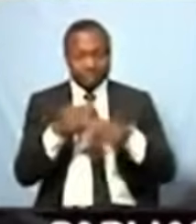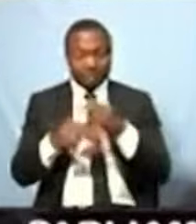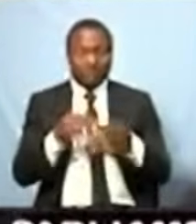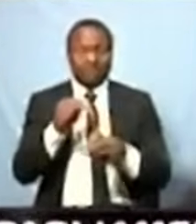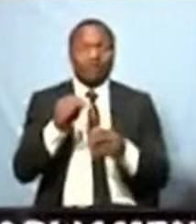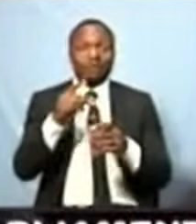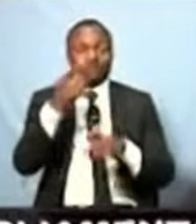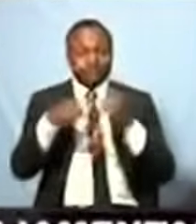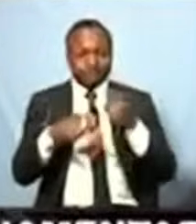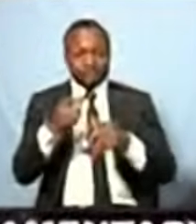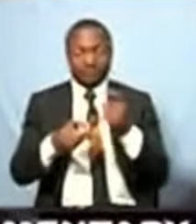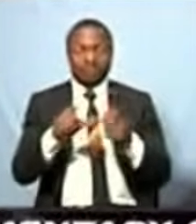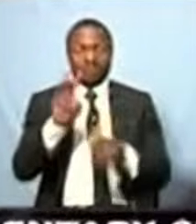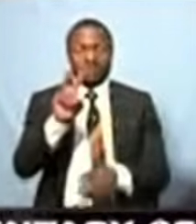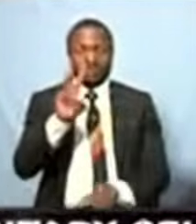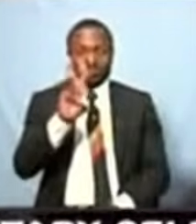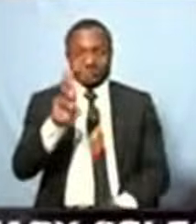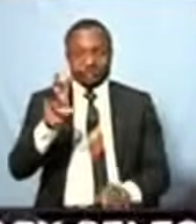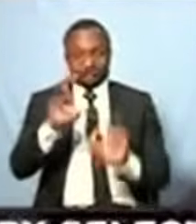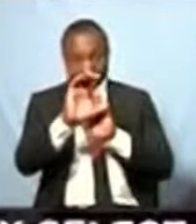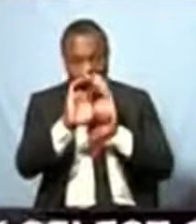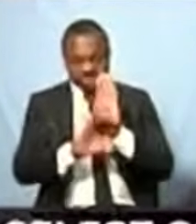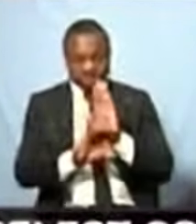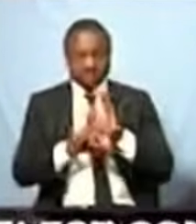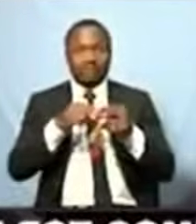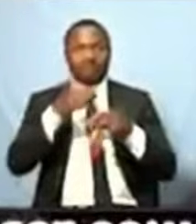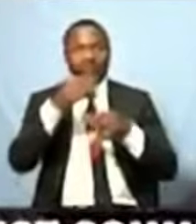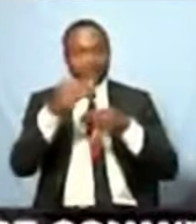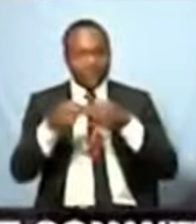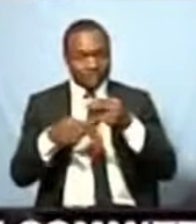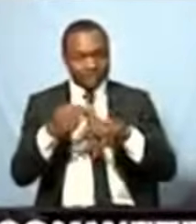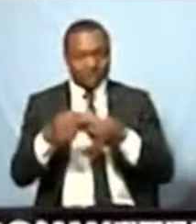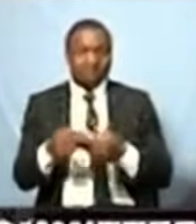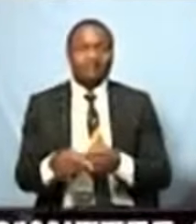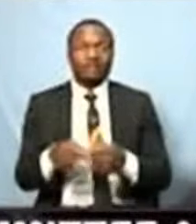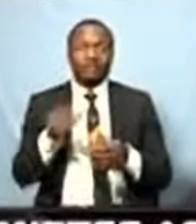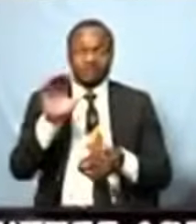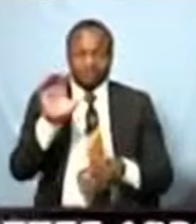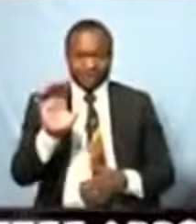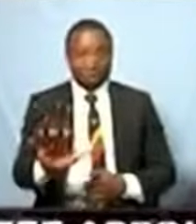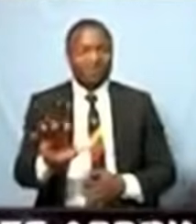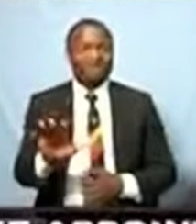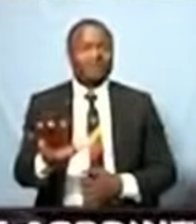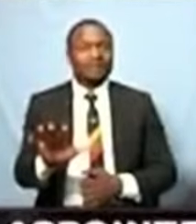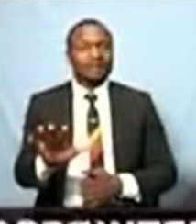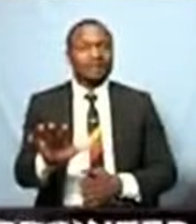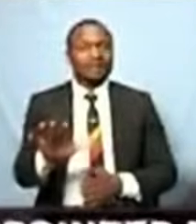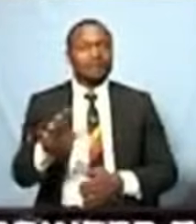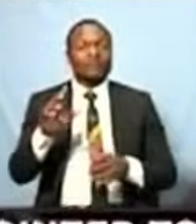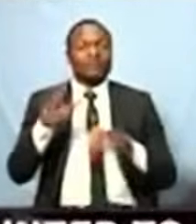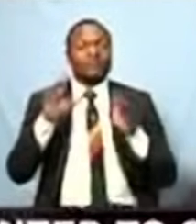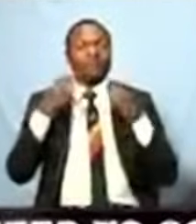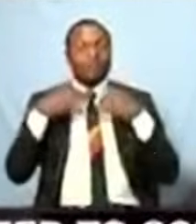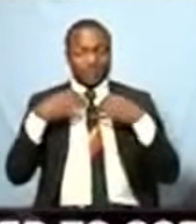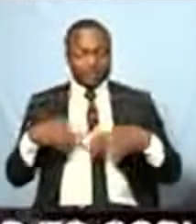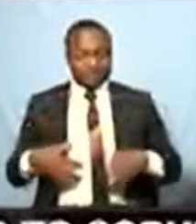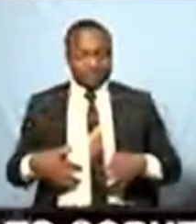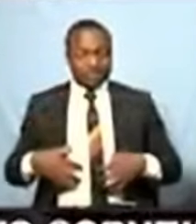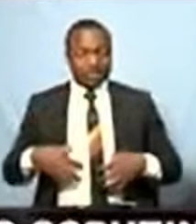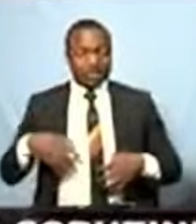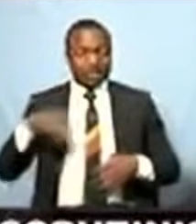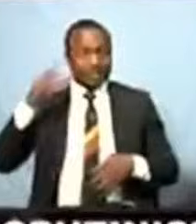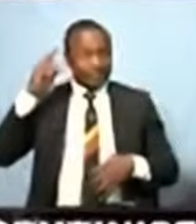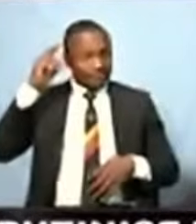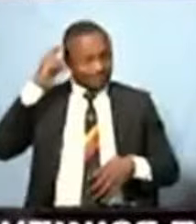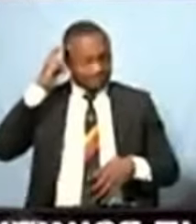is accommodated in Article 266 in the Constitution. It means permanent physical,